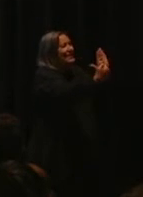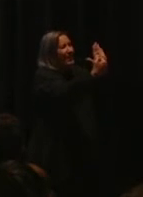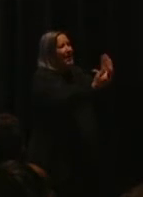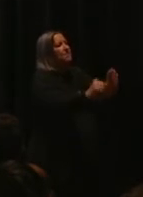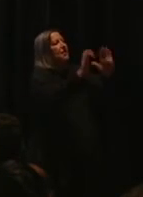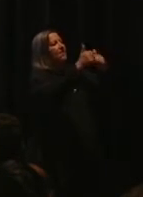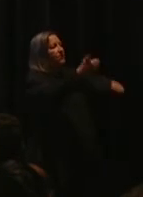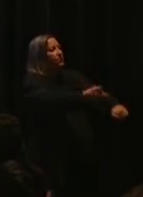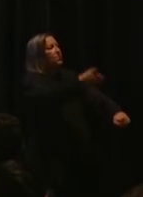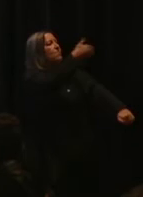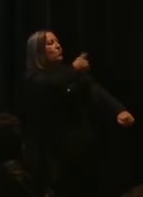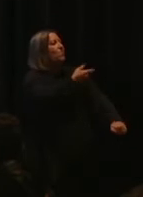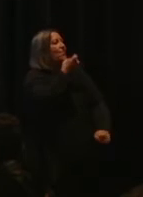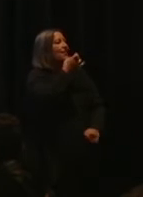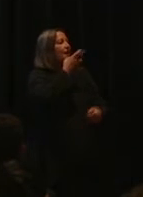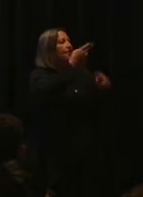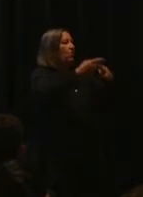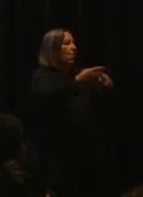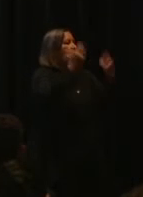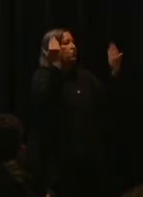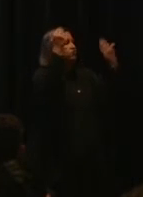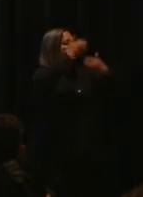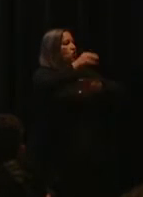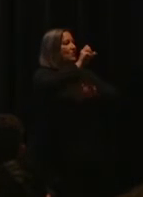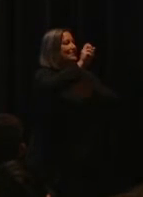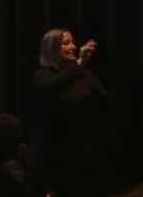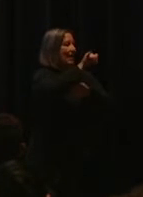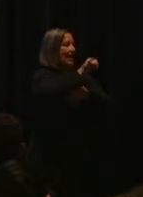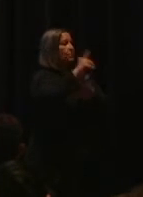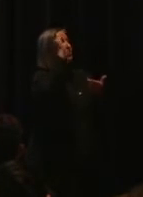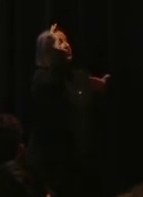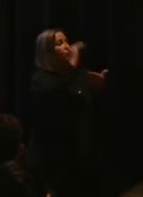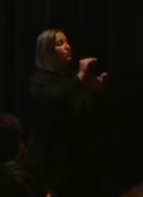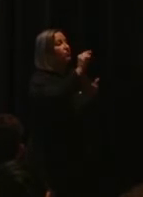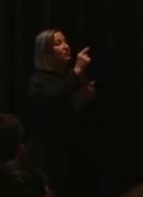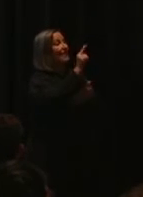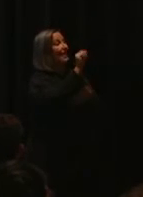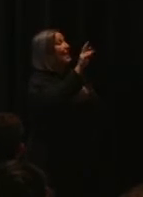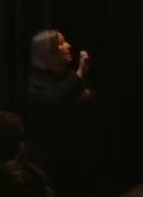sky lighting. We want to reduce glare also. So here's your example right there.